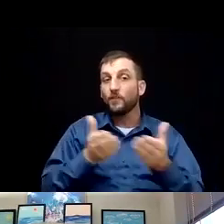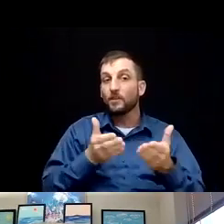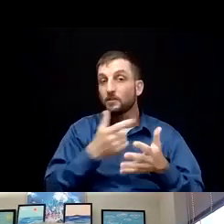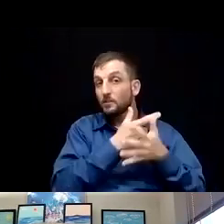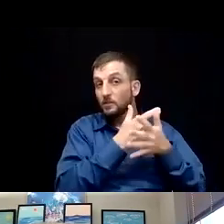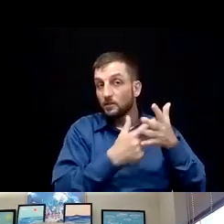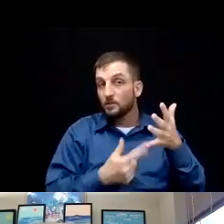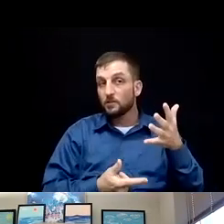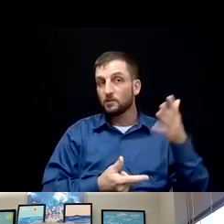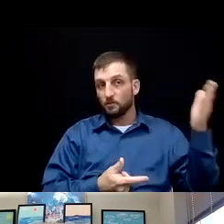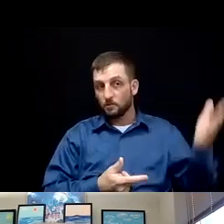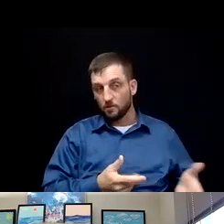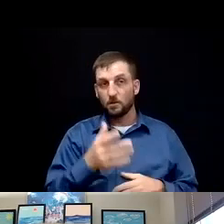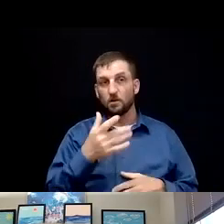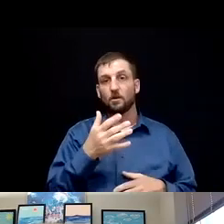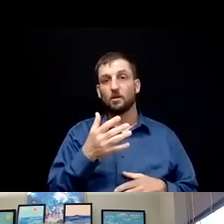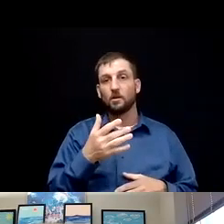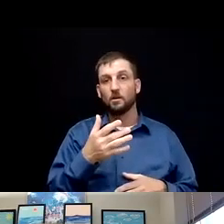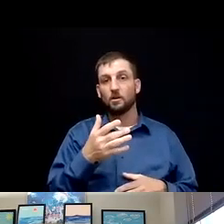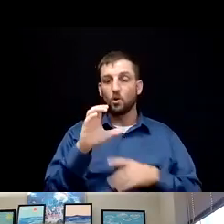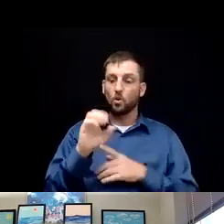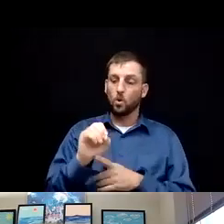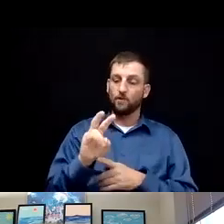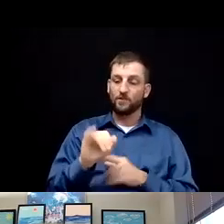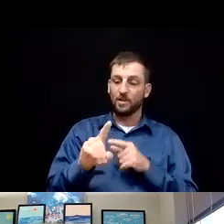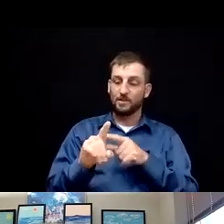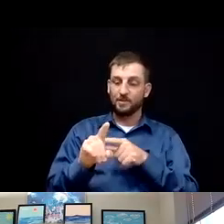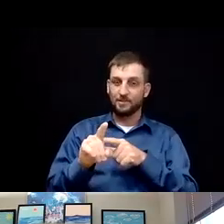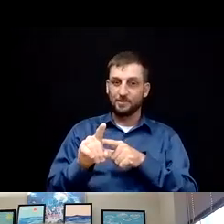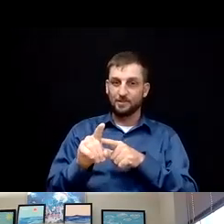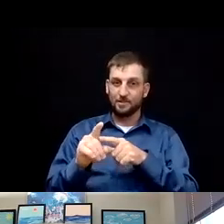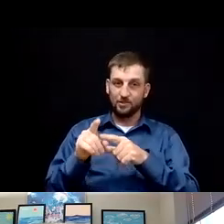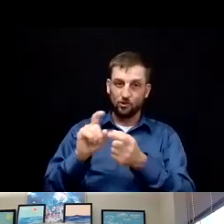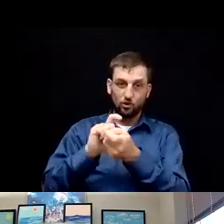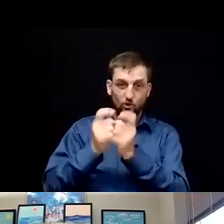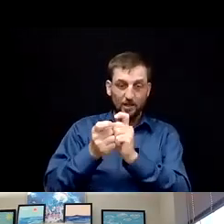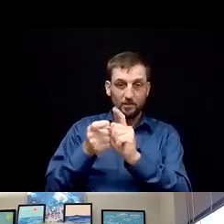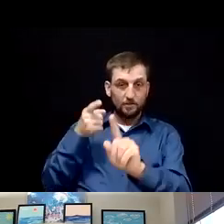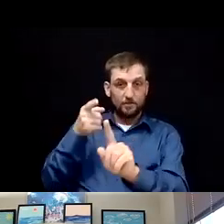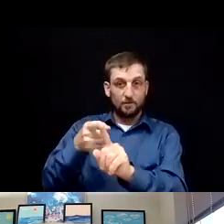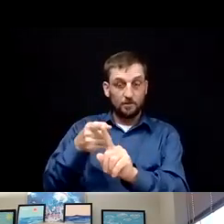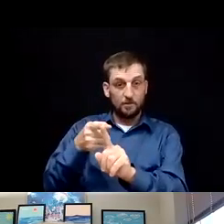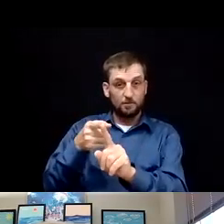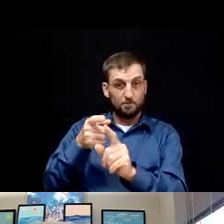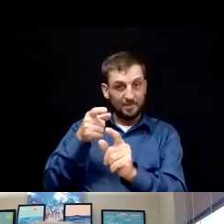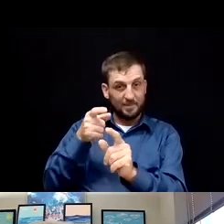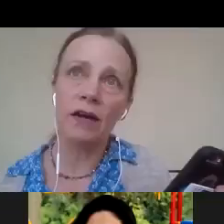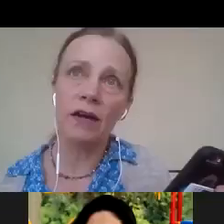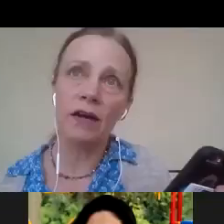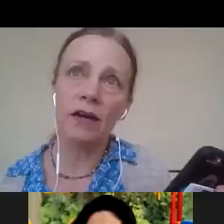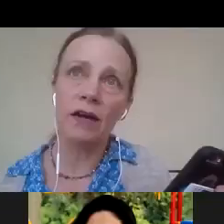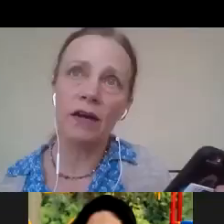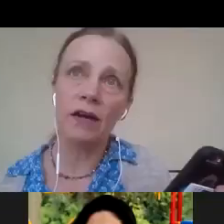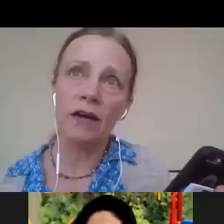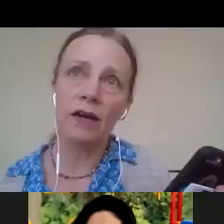those waivers. Some of the COVID-specific changes or modifications I have listed here. The one that